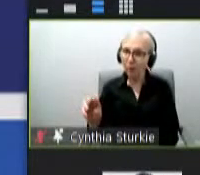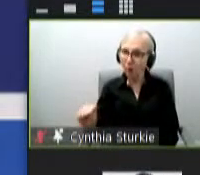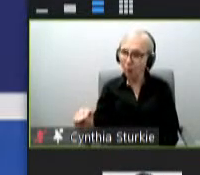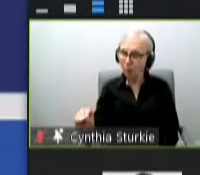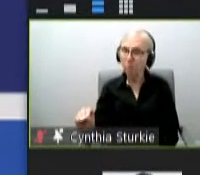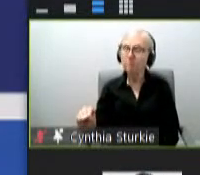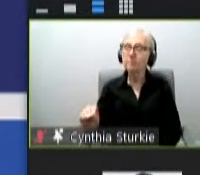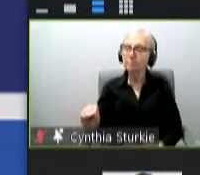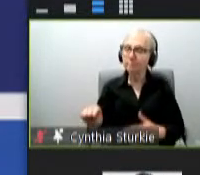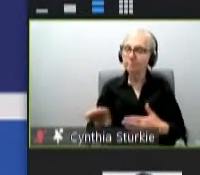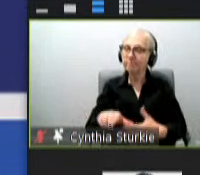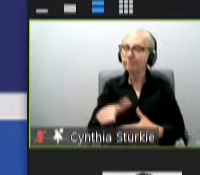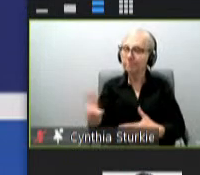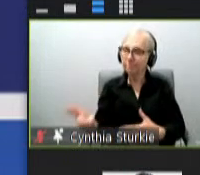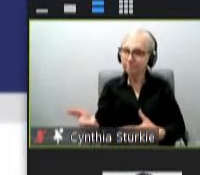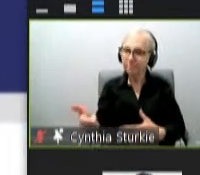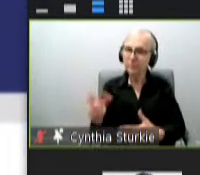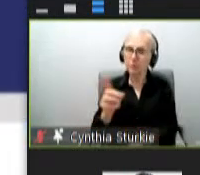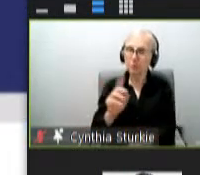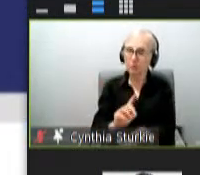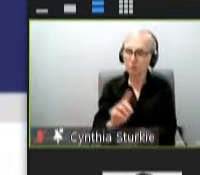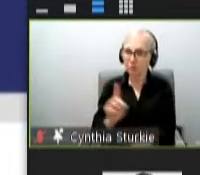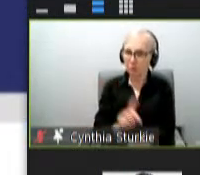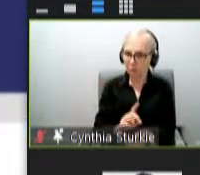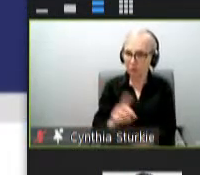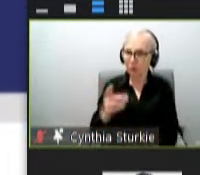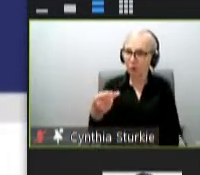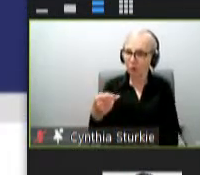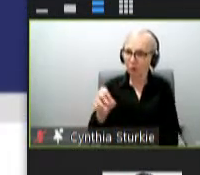comments. To get things started, I'll send it over to Dr. Hurley. Good morning, Dr. Hurley.